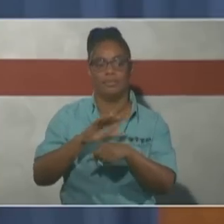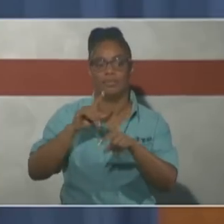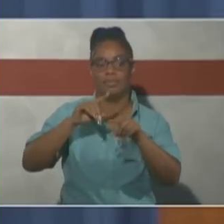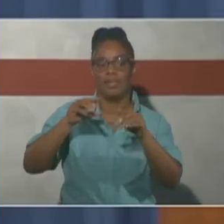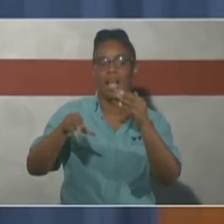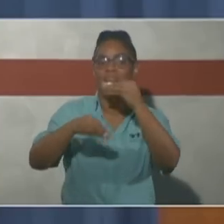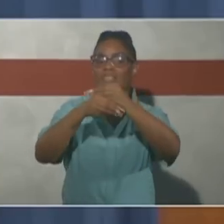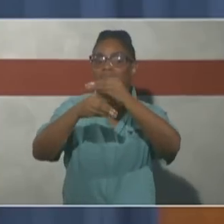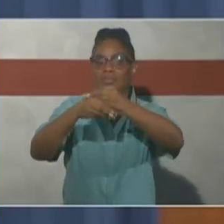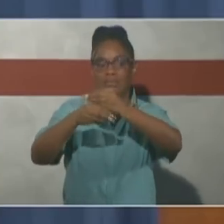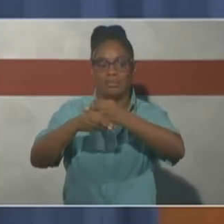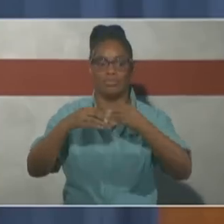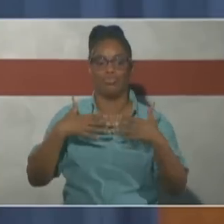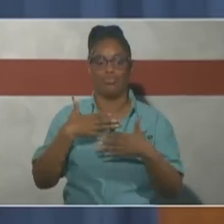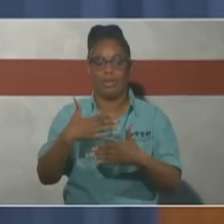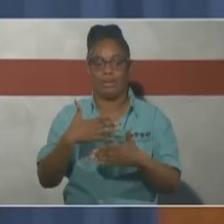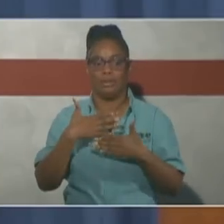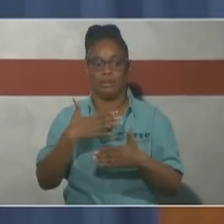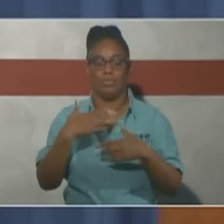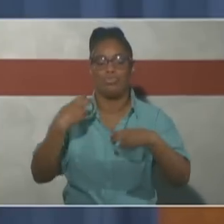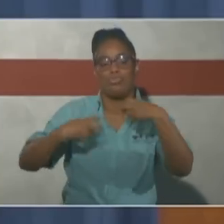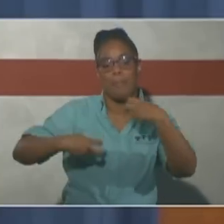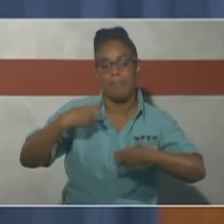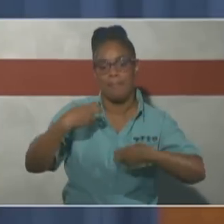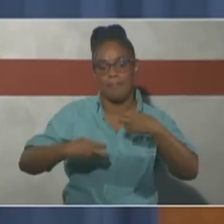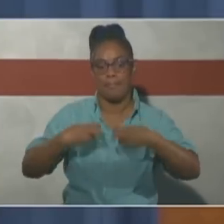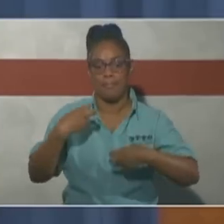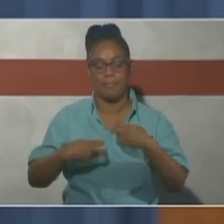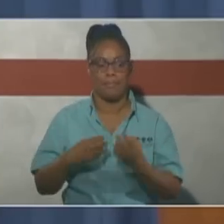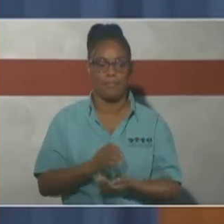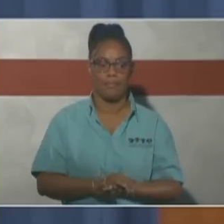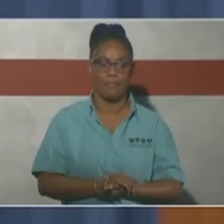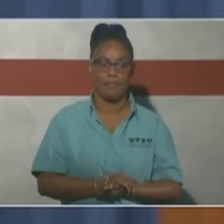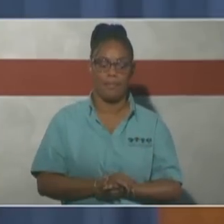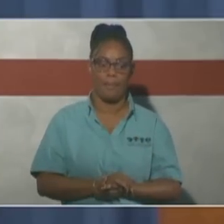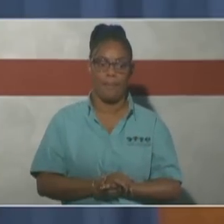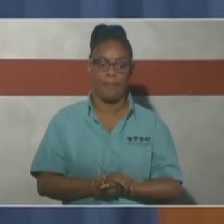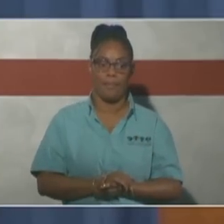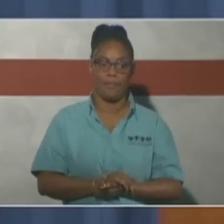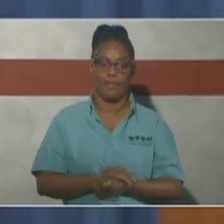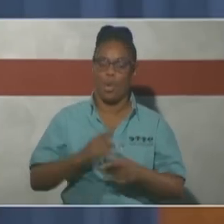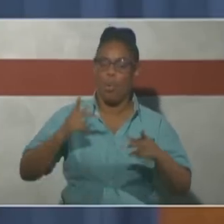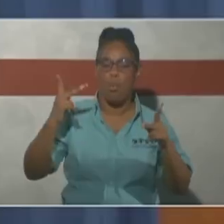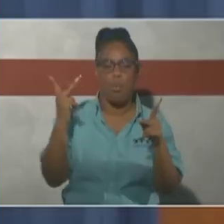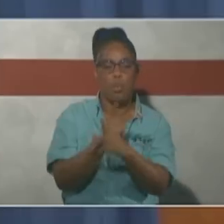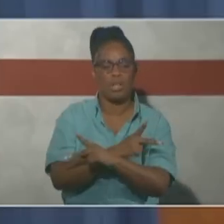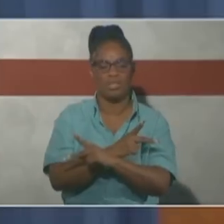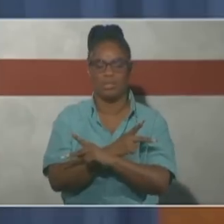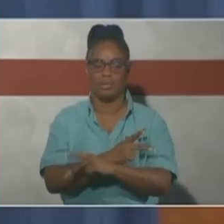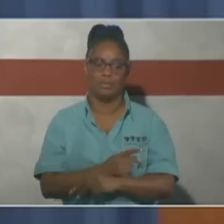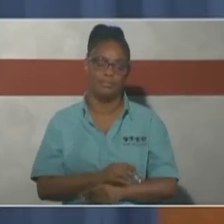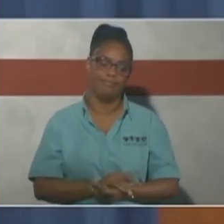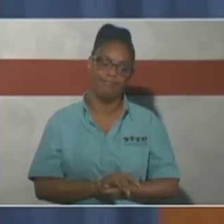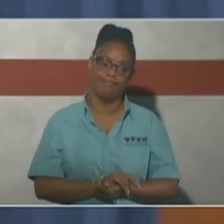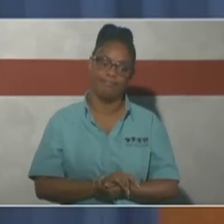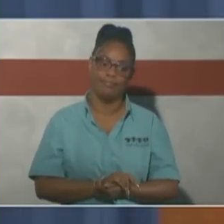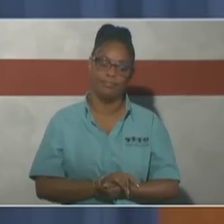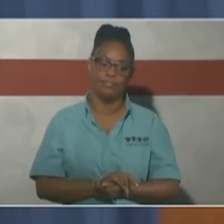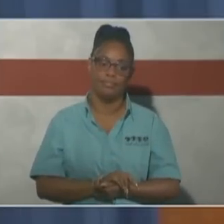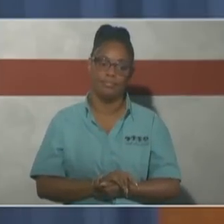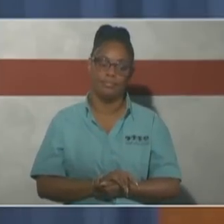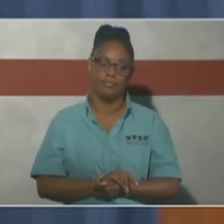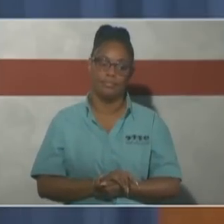cardiac disease or some other illnesses. Those are your main group of people that we have seen come to us in terms of comorbidities,